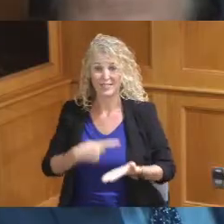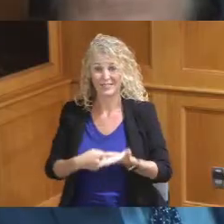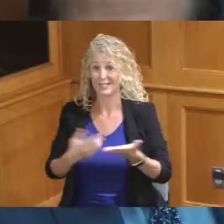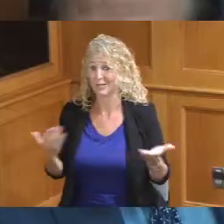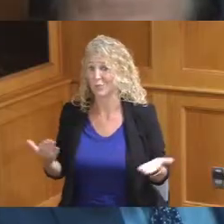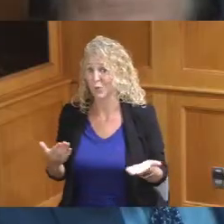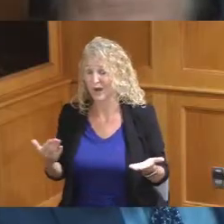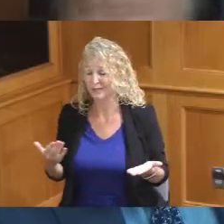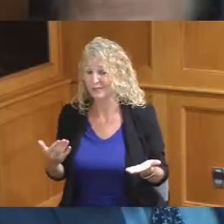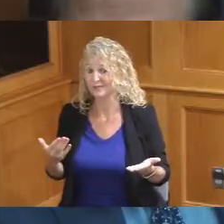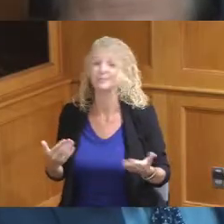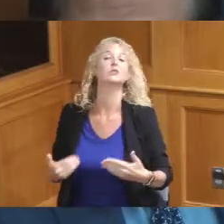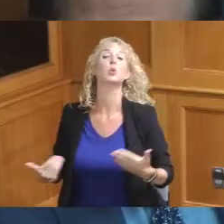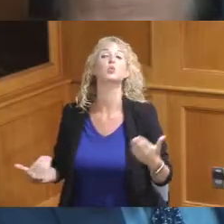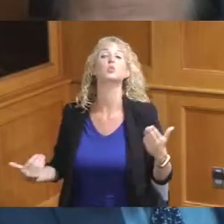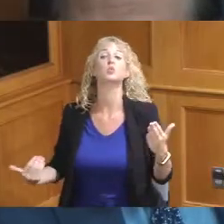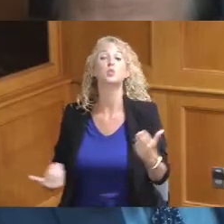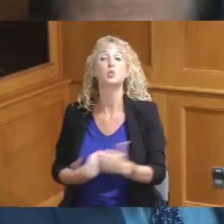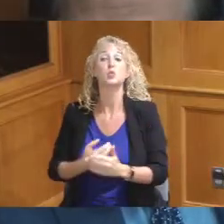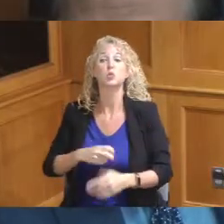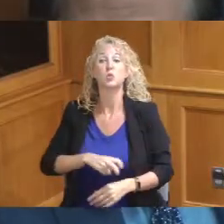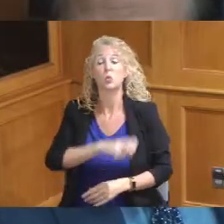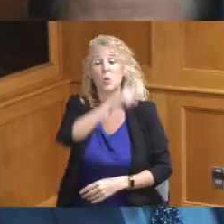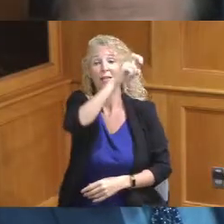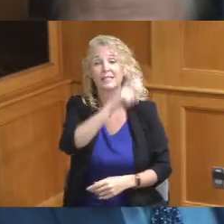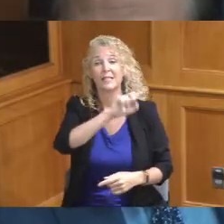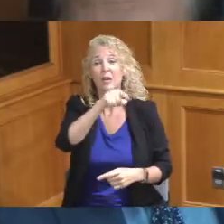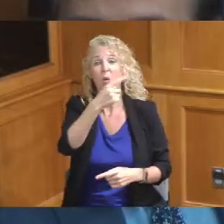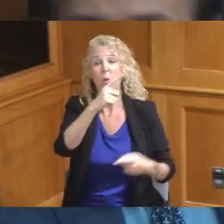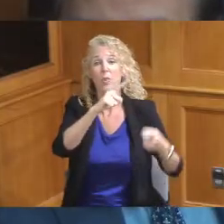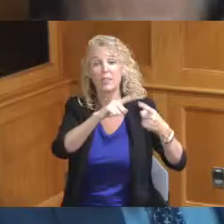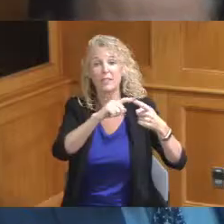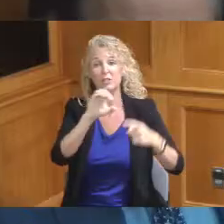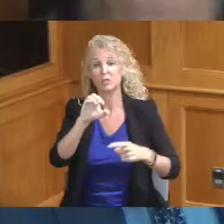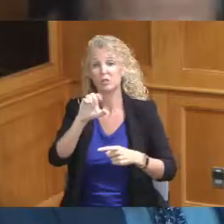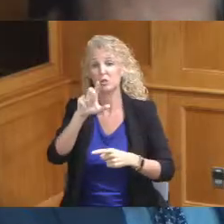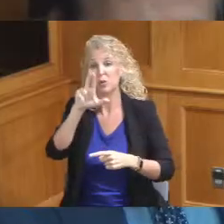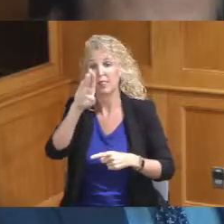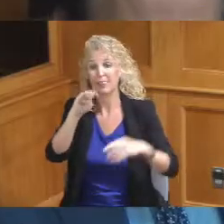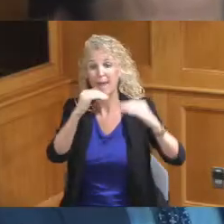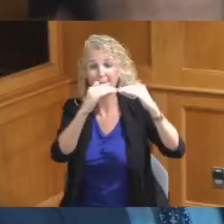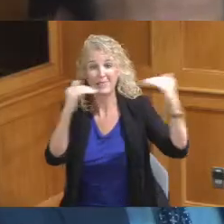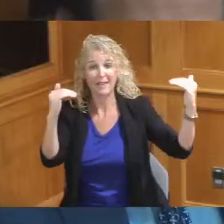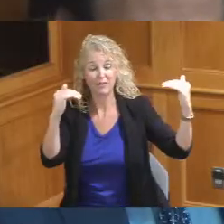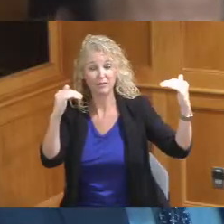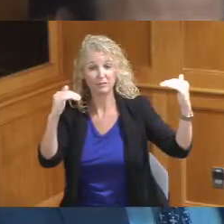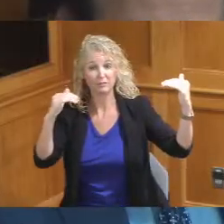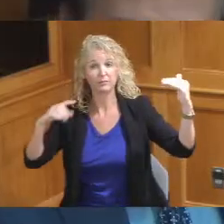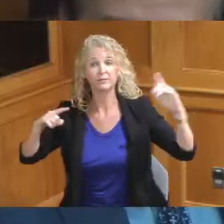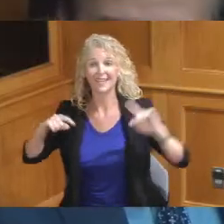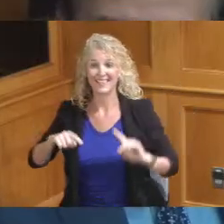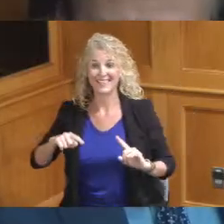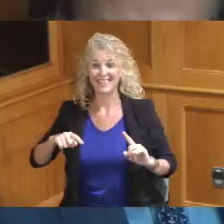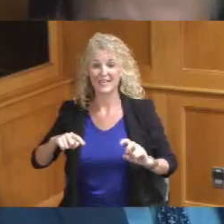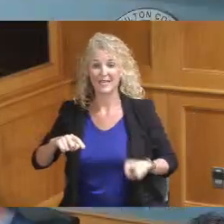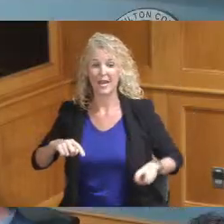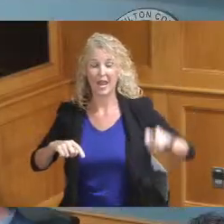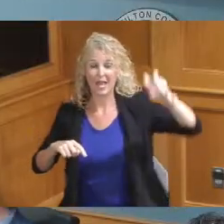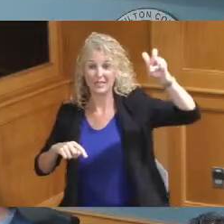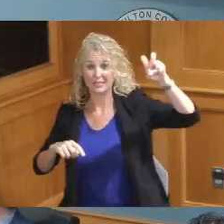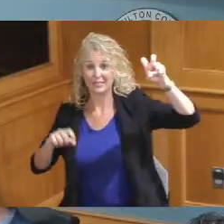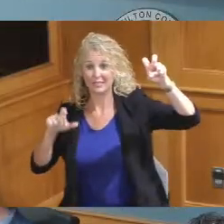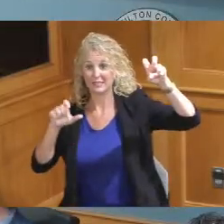going forward to bring some new stuff only to the club level. Am I correct? Would this go up to the chief? This is for the club